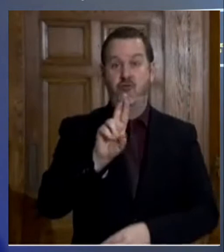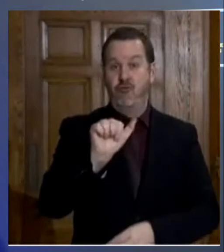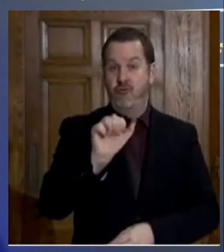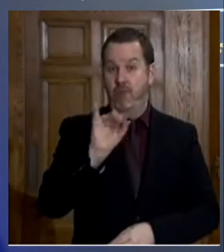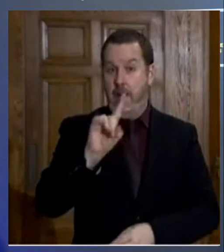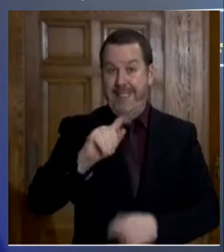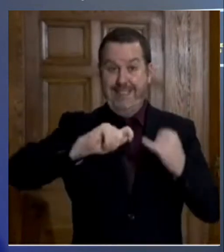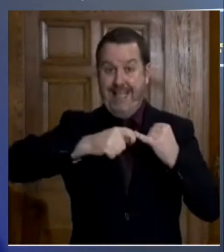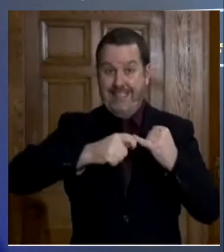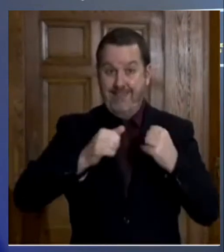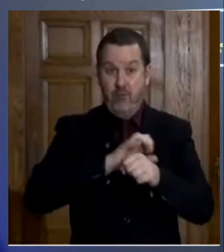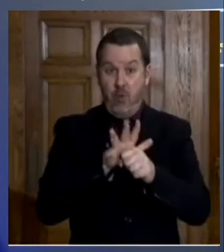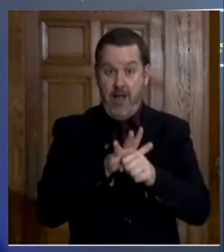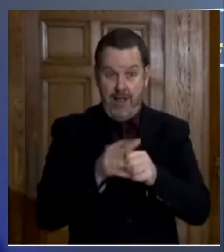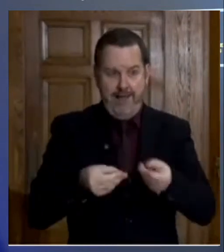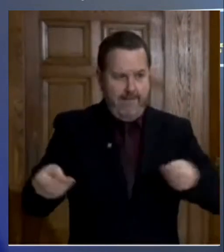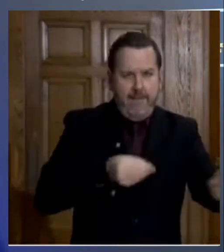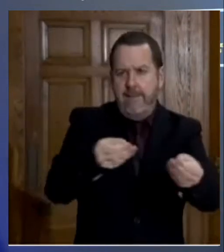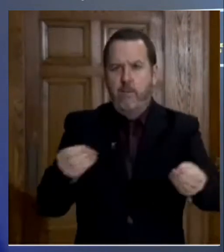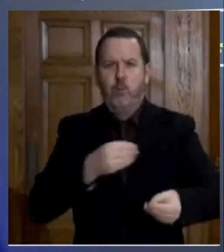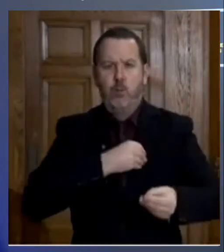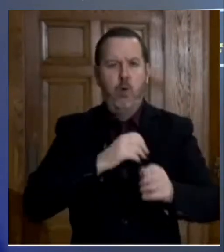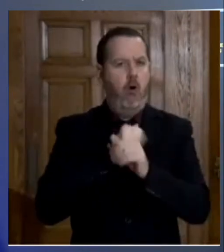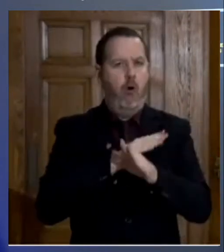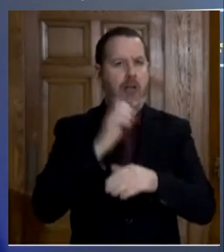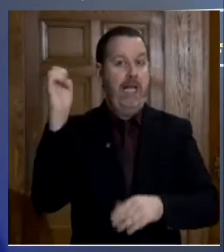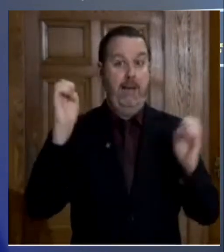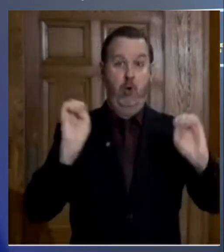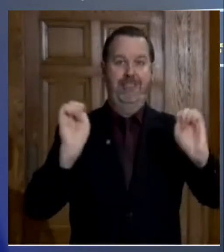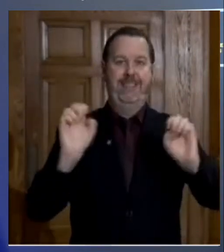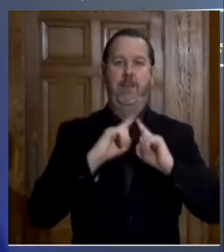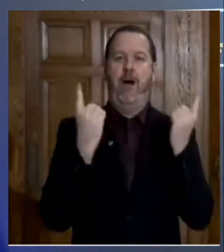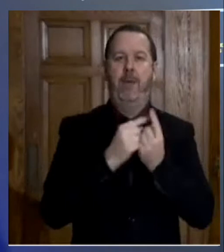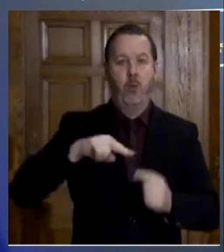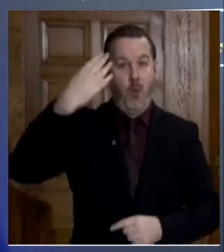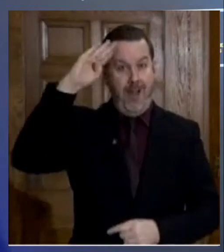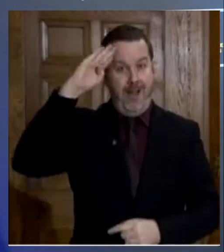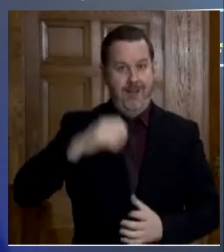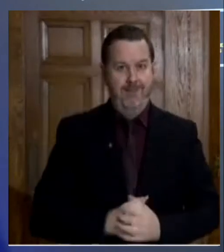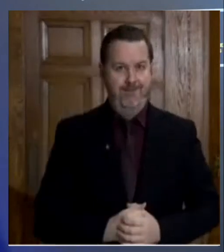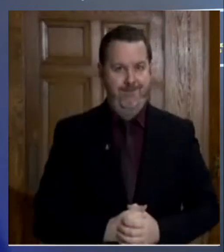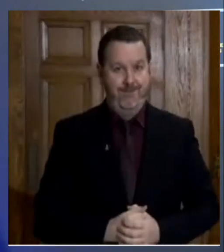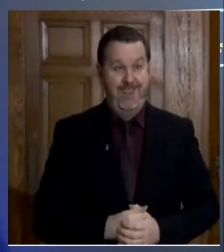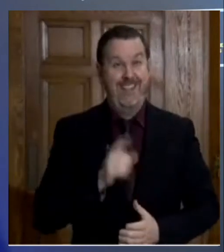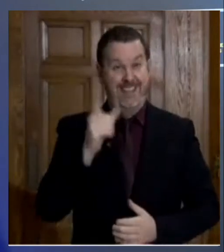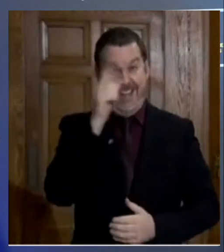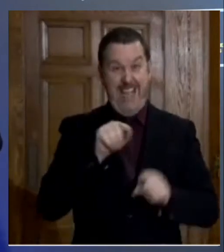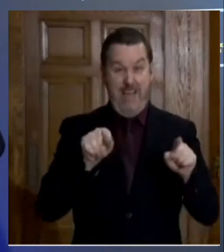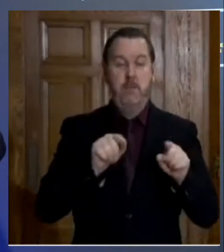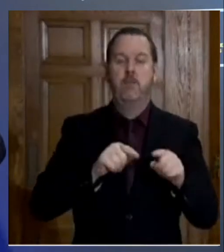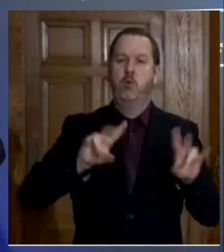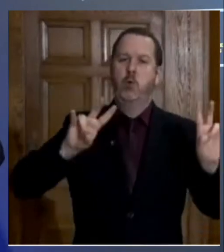to all our trust emergency departments across Northern Ireland. The Limera DX is a rapid nasal